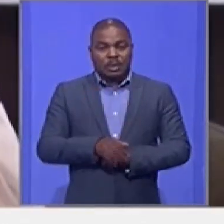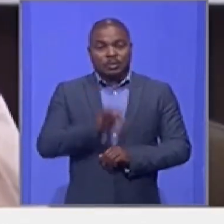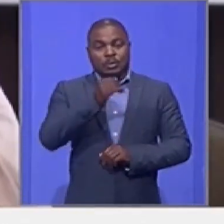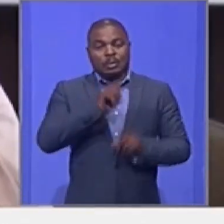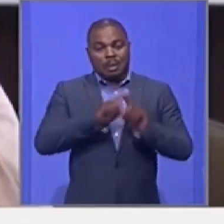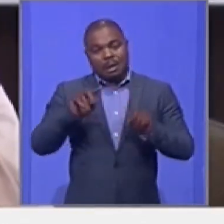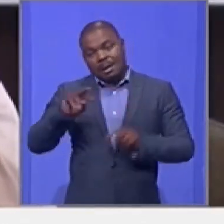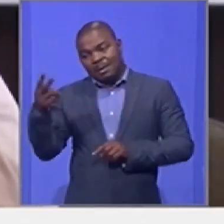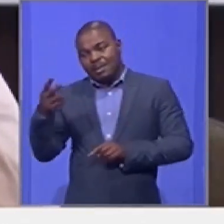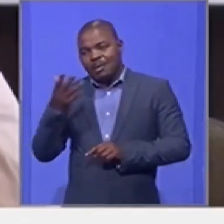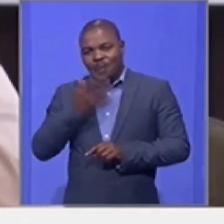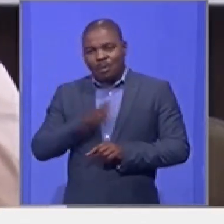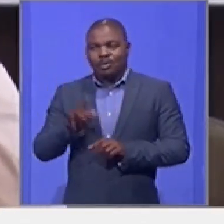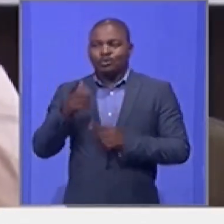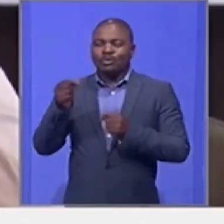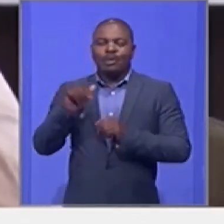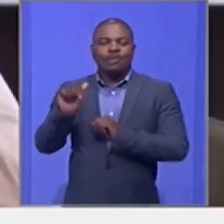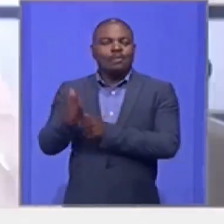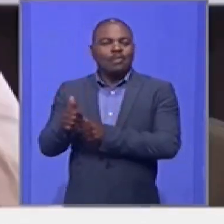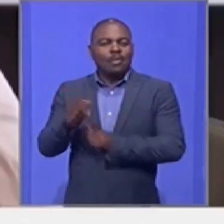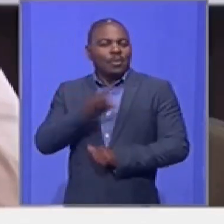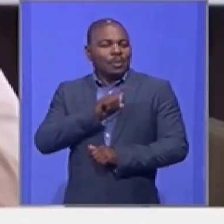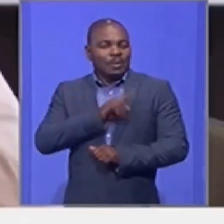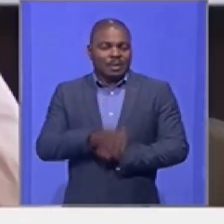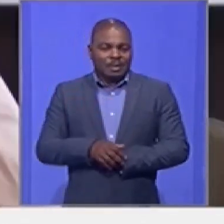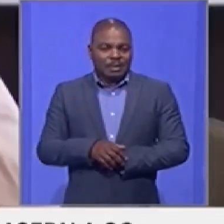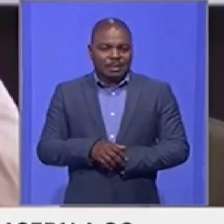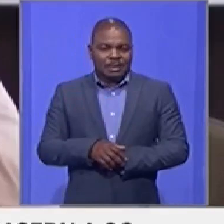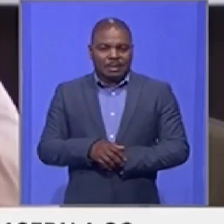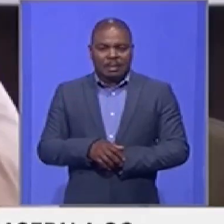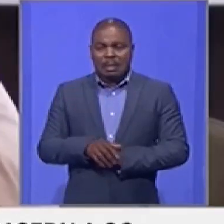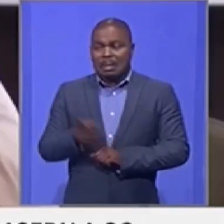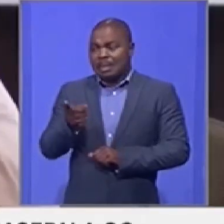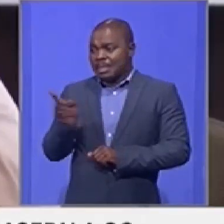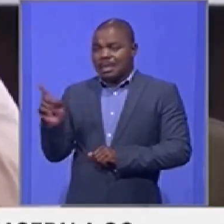others want to follow because they